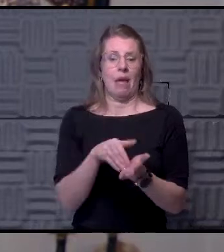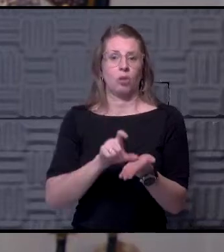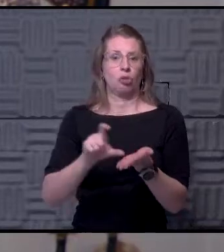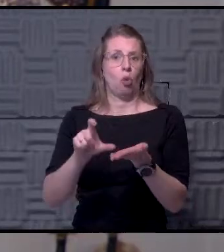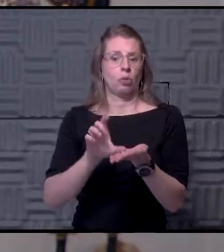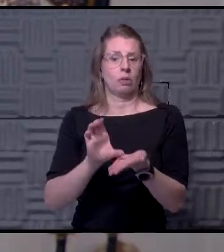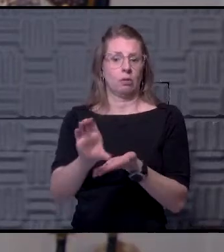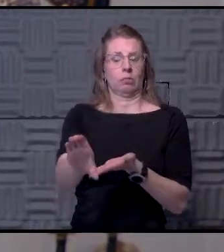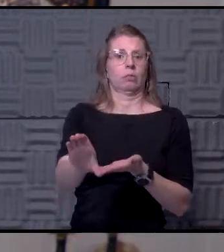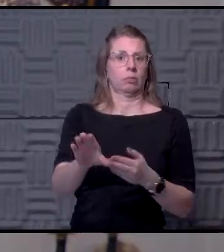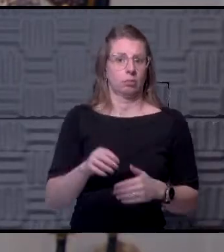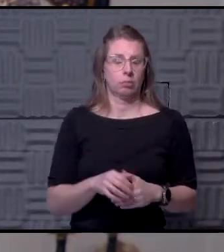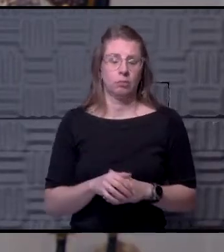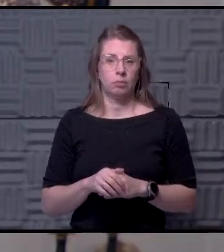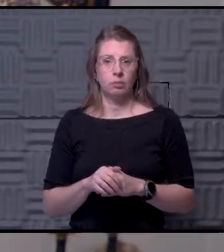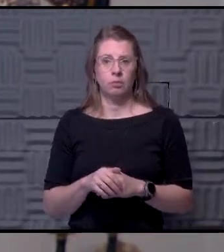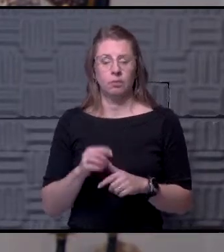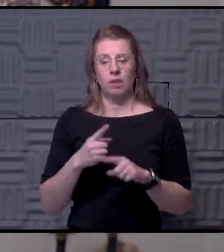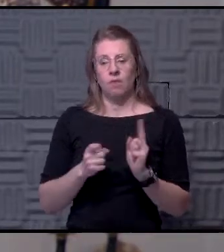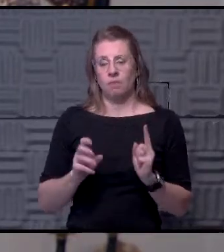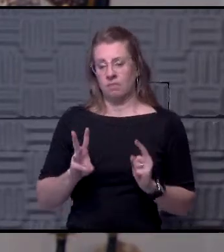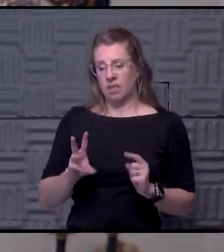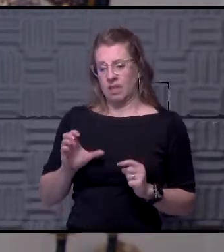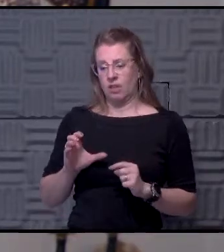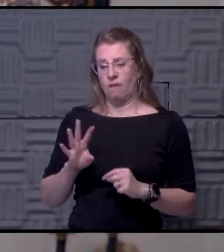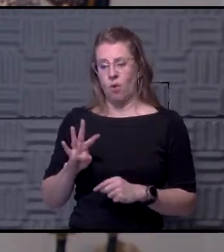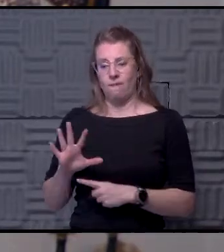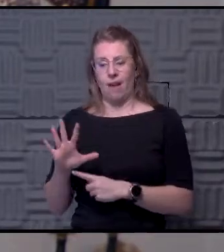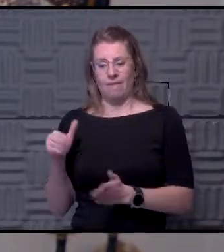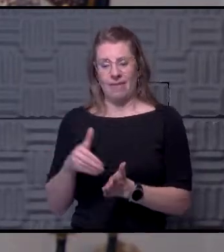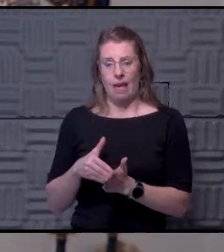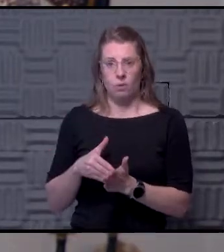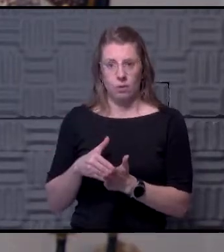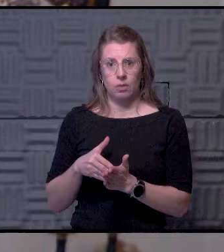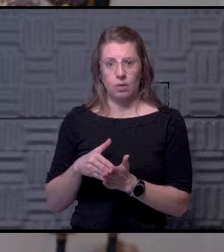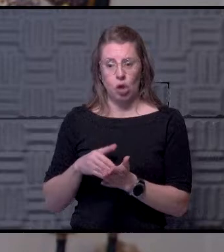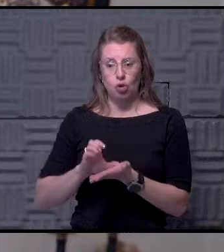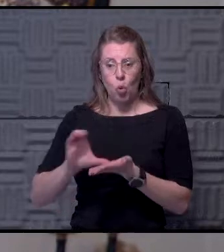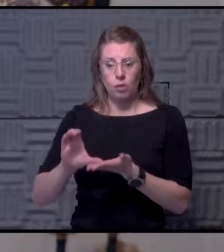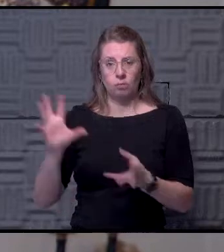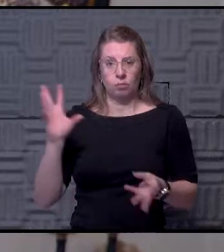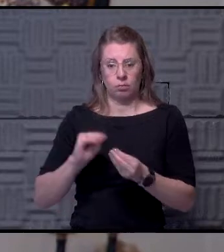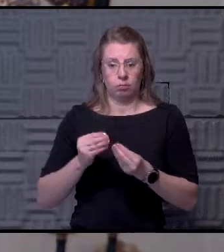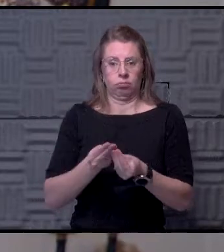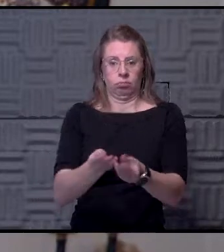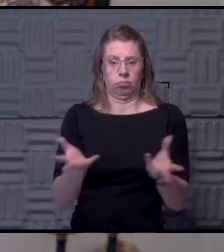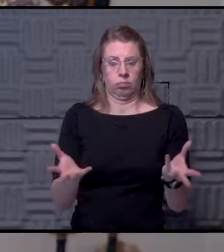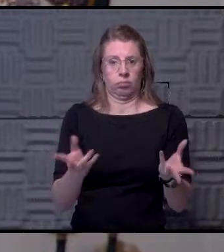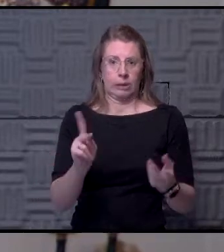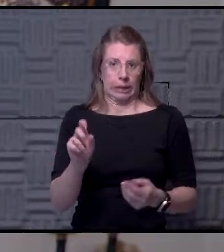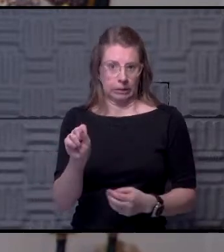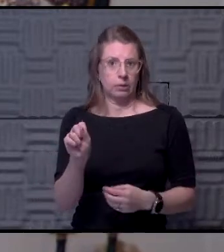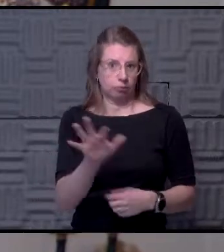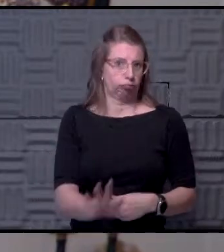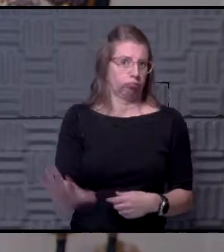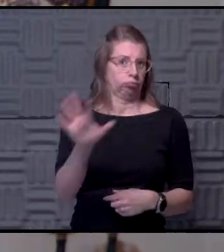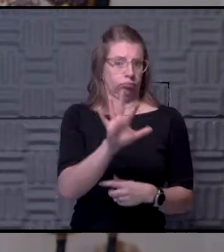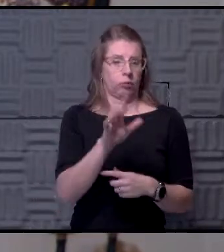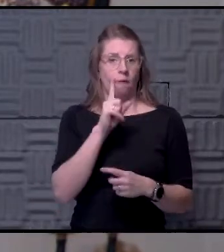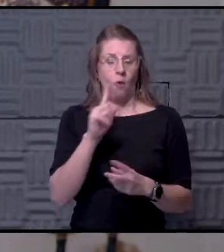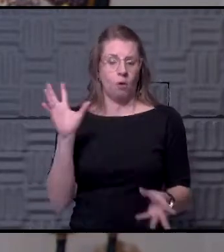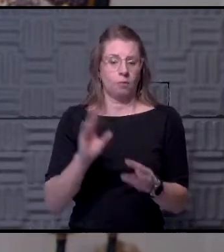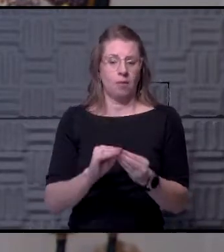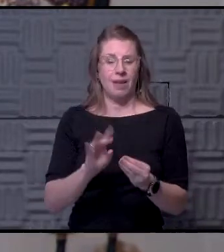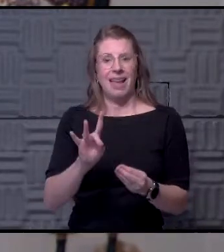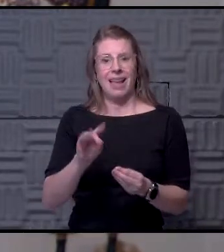doses have been given. That's out of about 645,000 doses that have been distributed to Kansas for a total